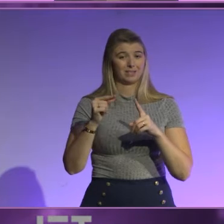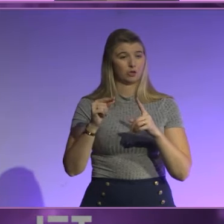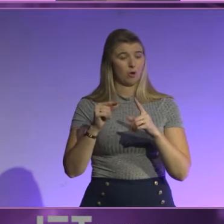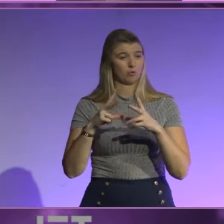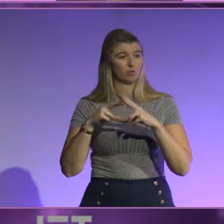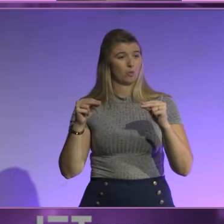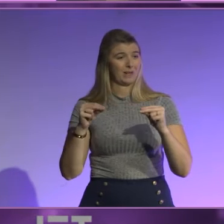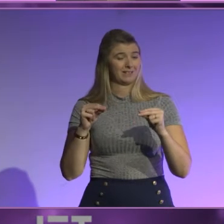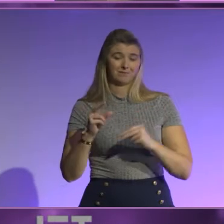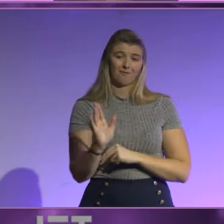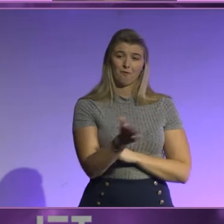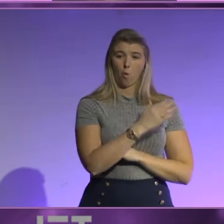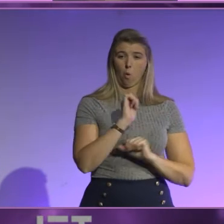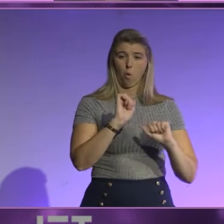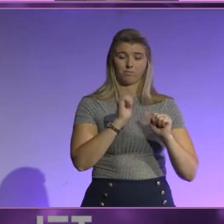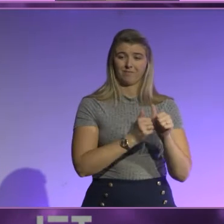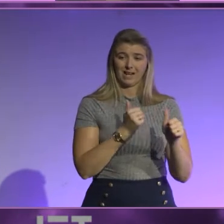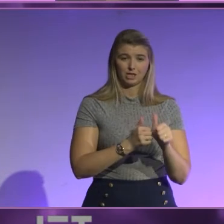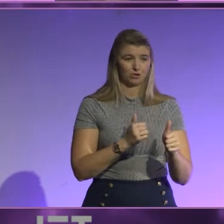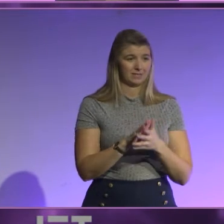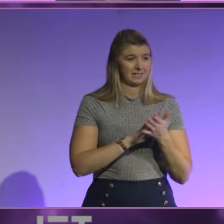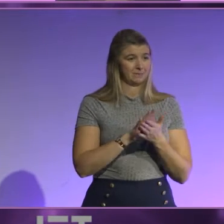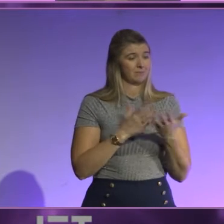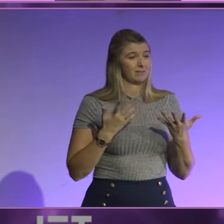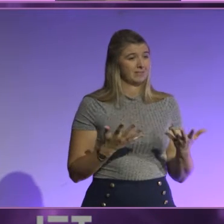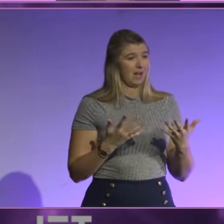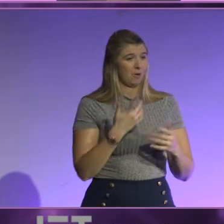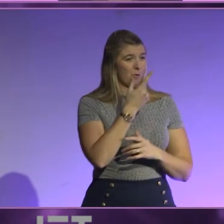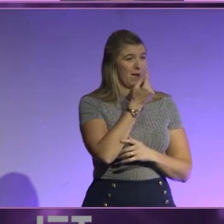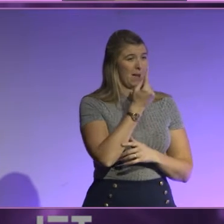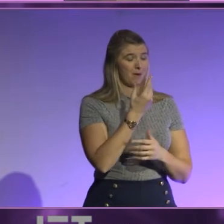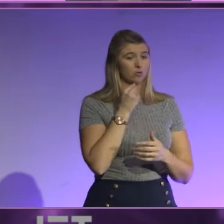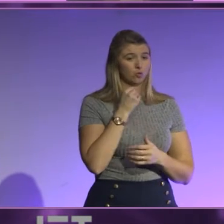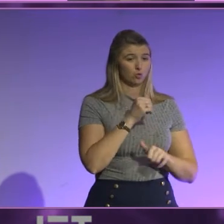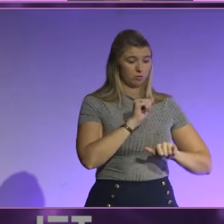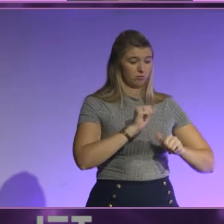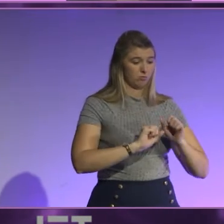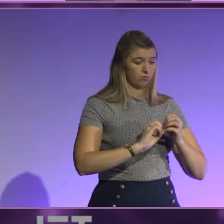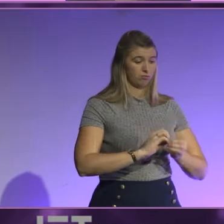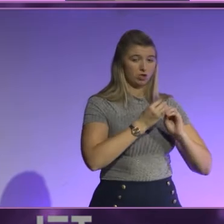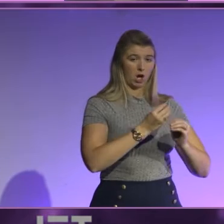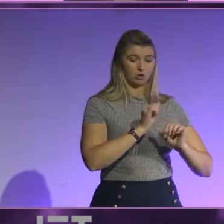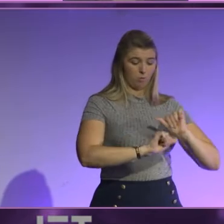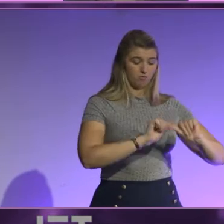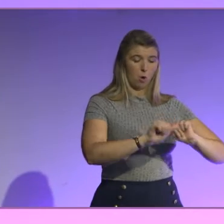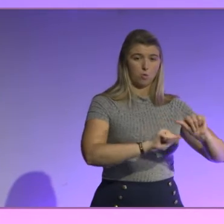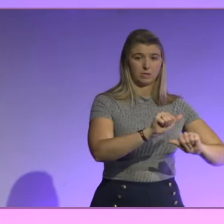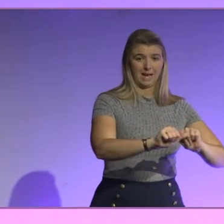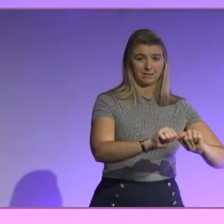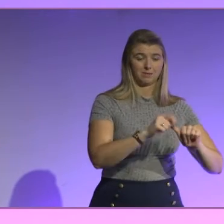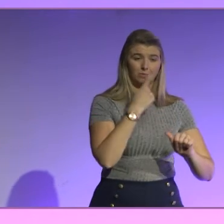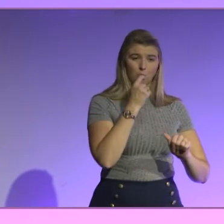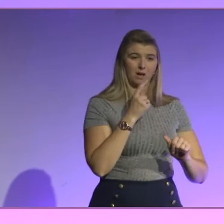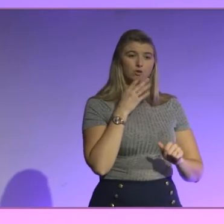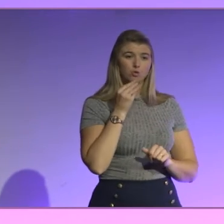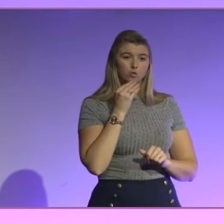enables us to do now is to actually work on the way that production processes work, use